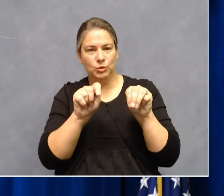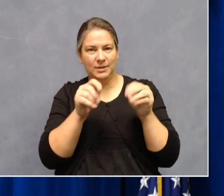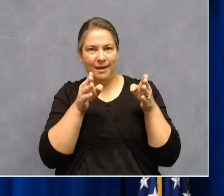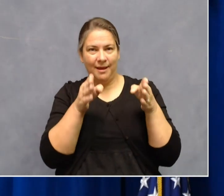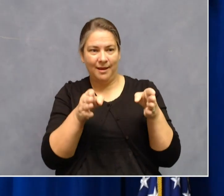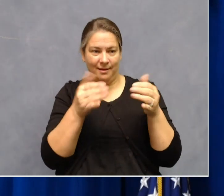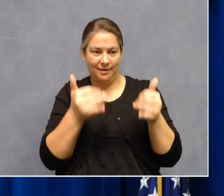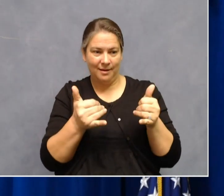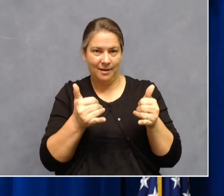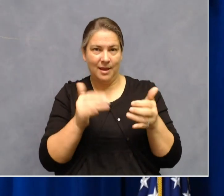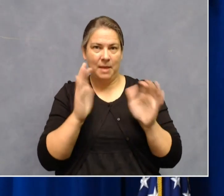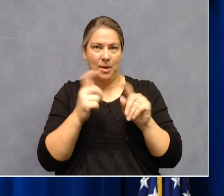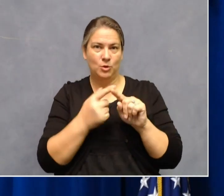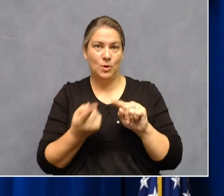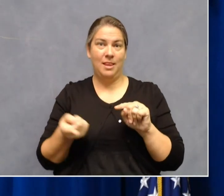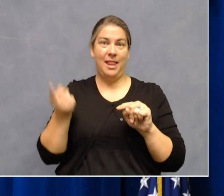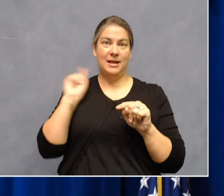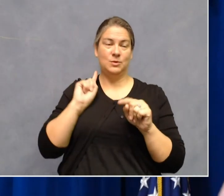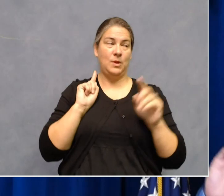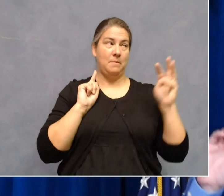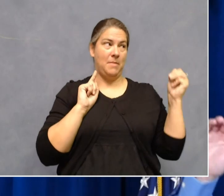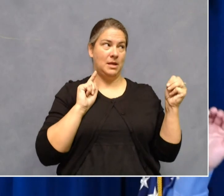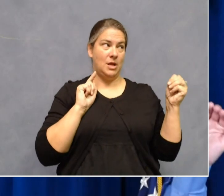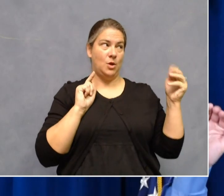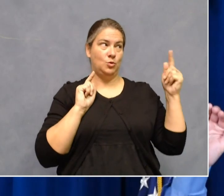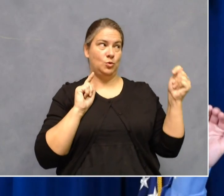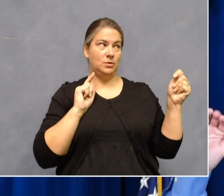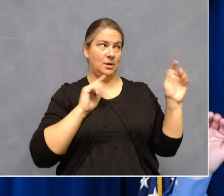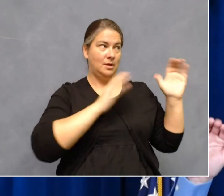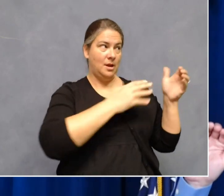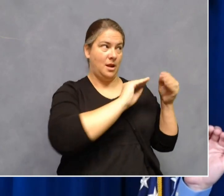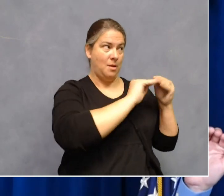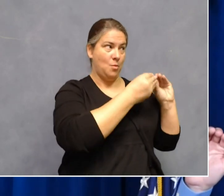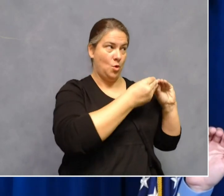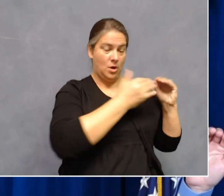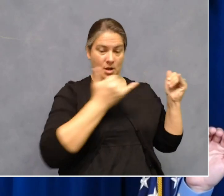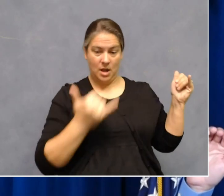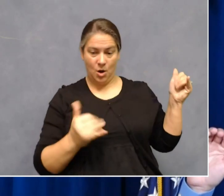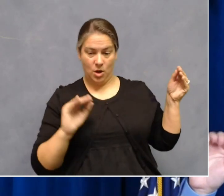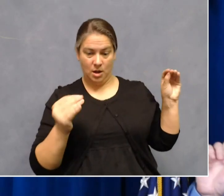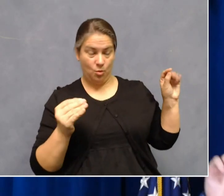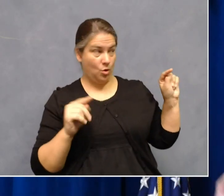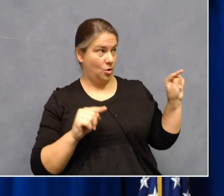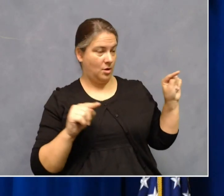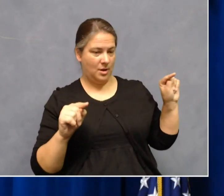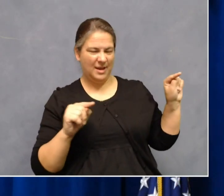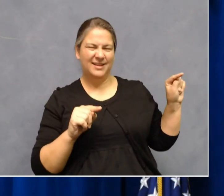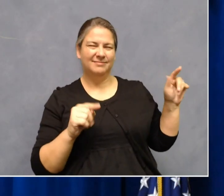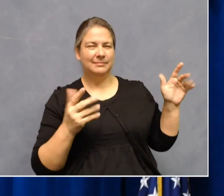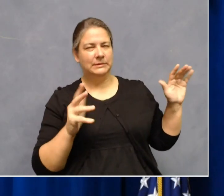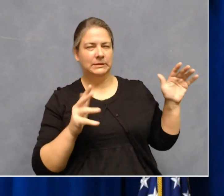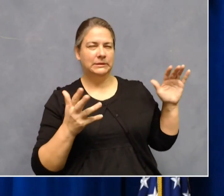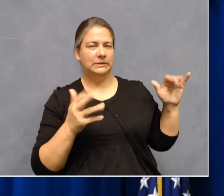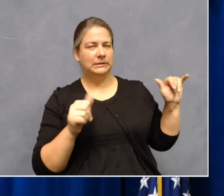watch this through this week because, as you know, we've been on this escalation, and we want to watch to see if we are seeing